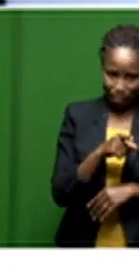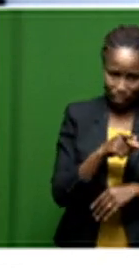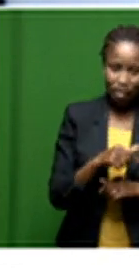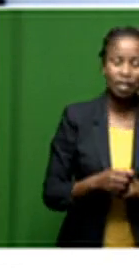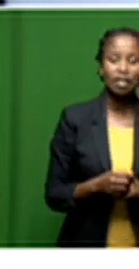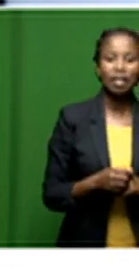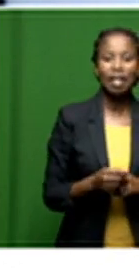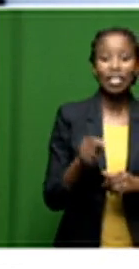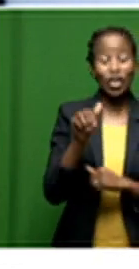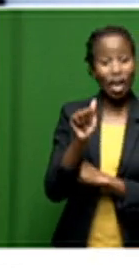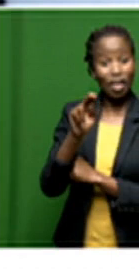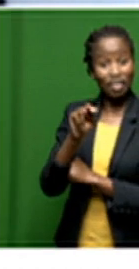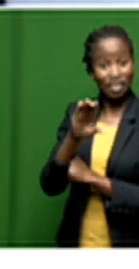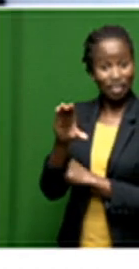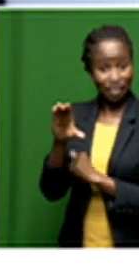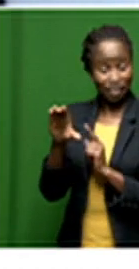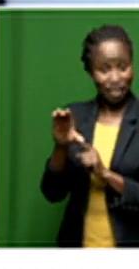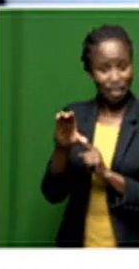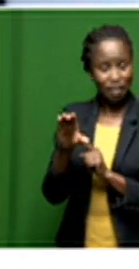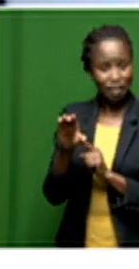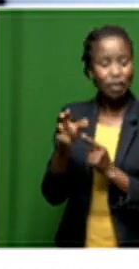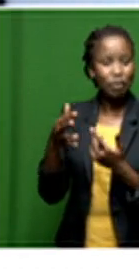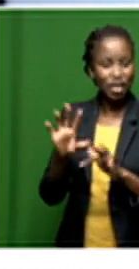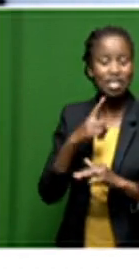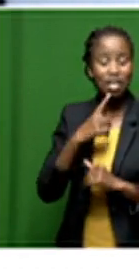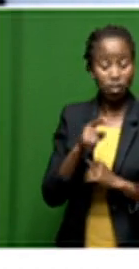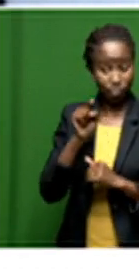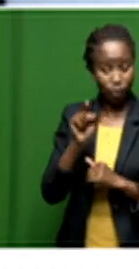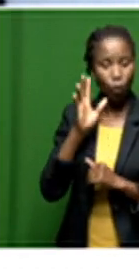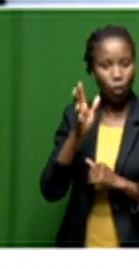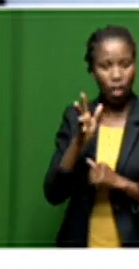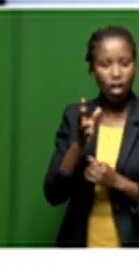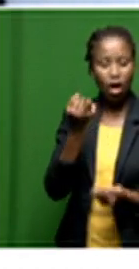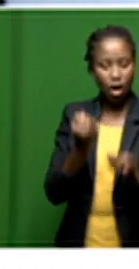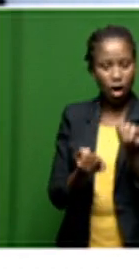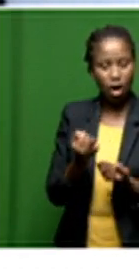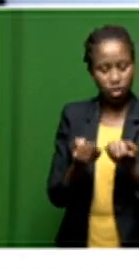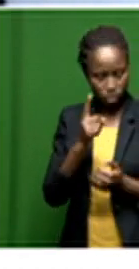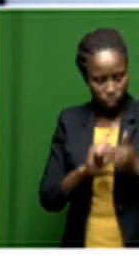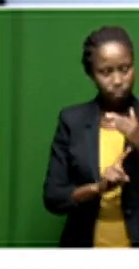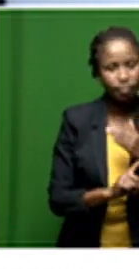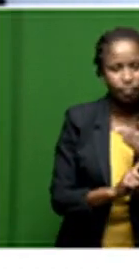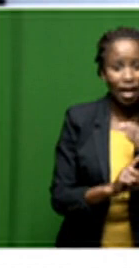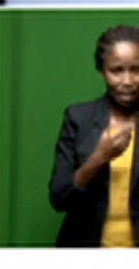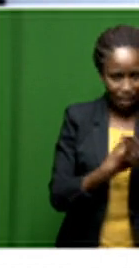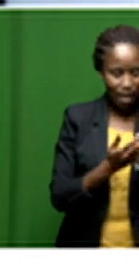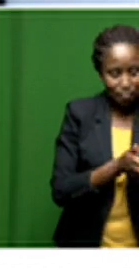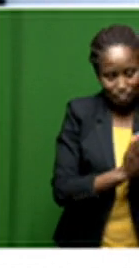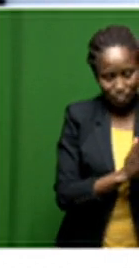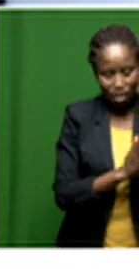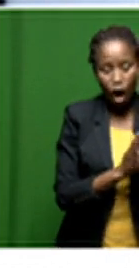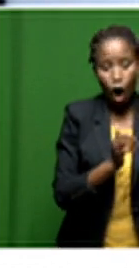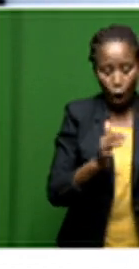The ANC then said that it was going to take the matter to court, in fact, lodged papers in order to reopen that candidate